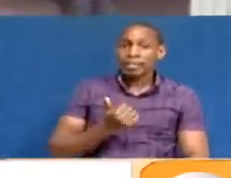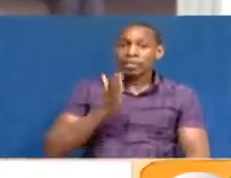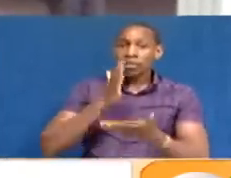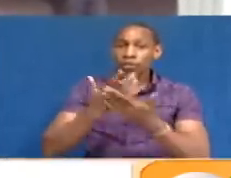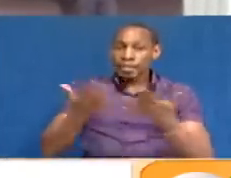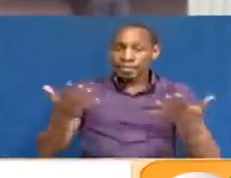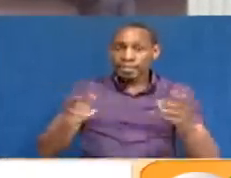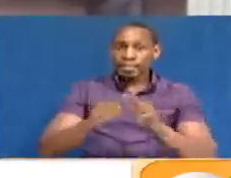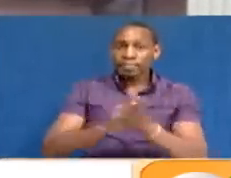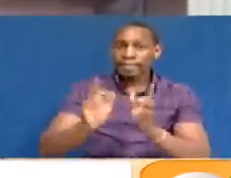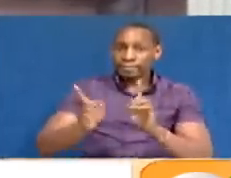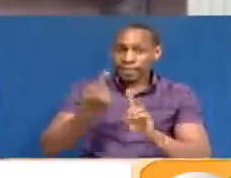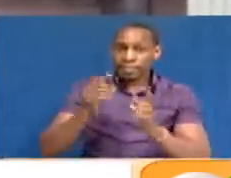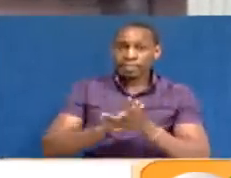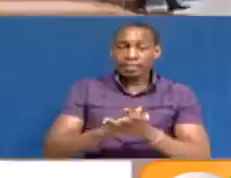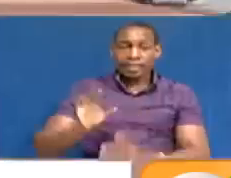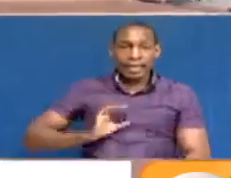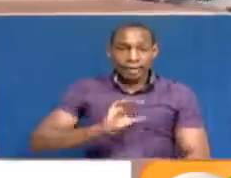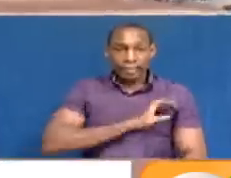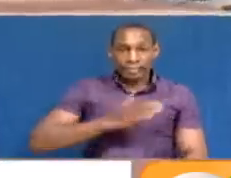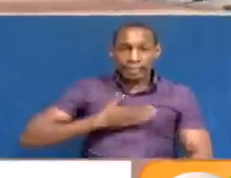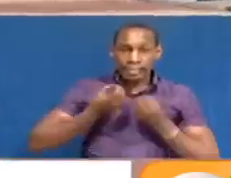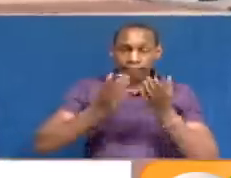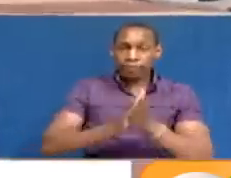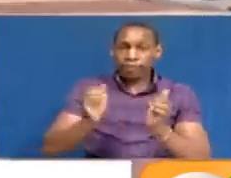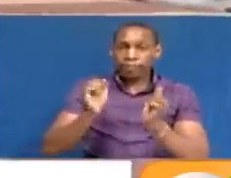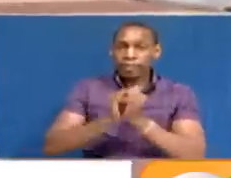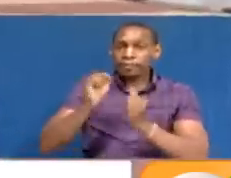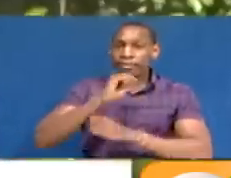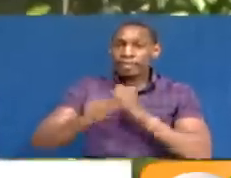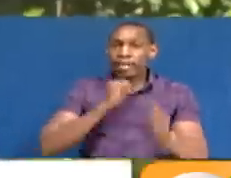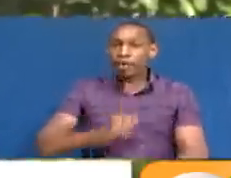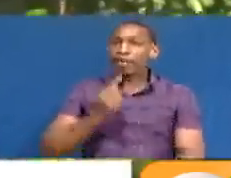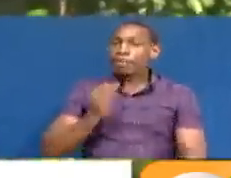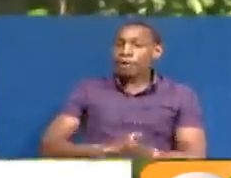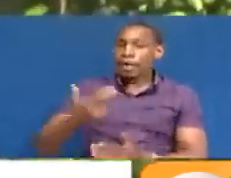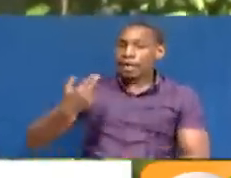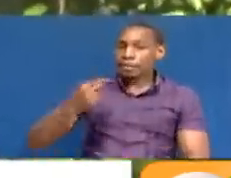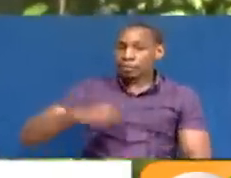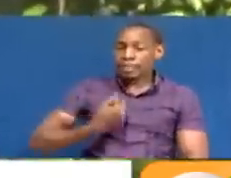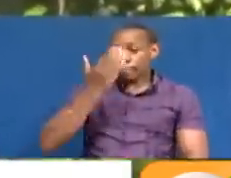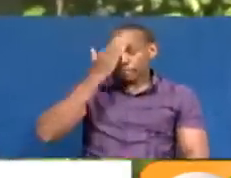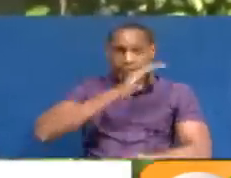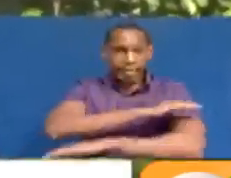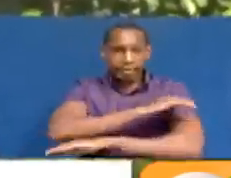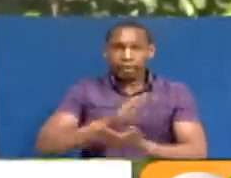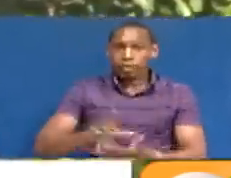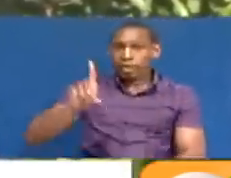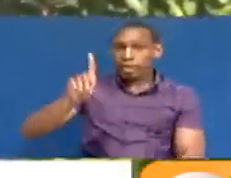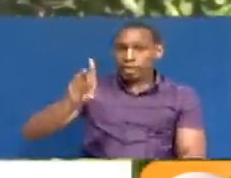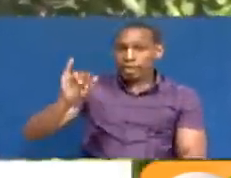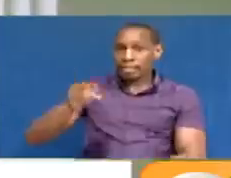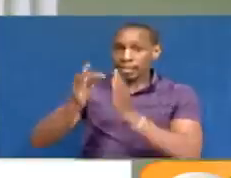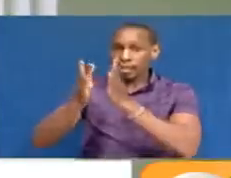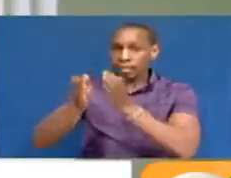ya kweli ni lazima yatoke katika kamati yetu. 15-year-old Memusi Sankok shot himself Monday afternoon. Detectives are